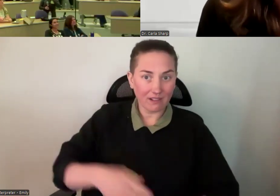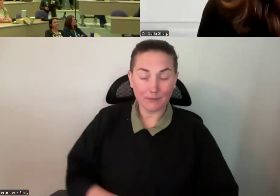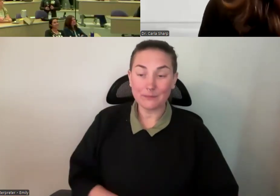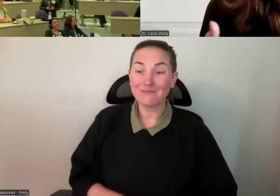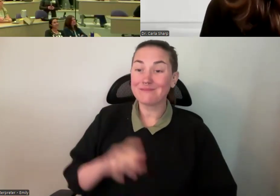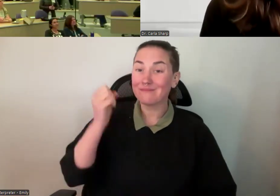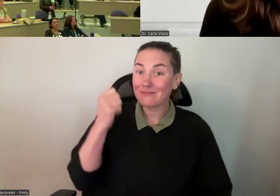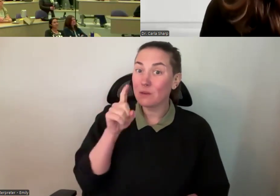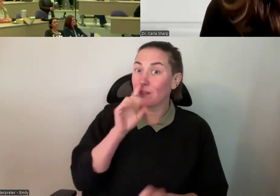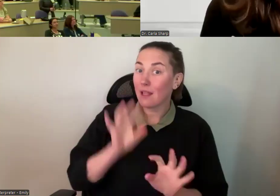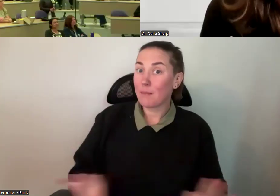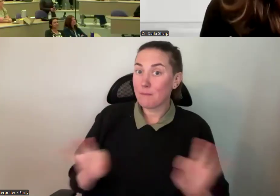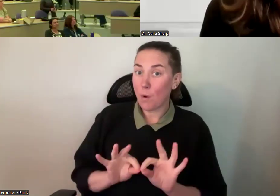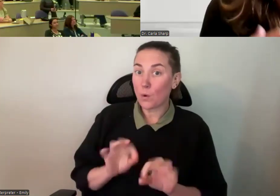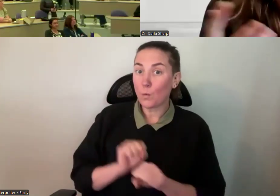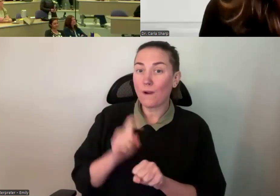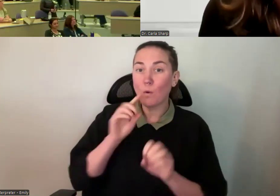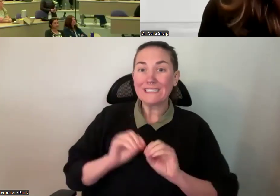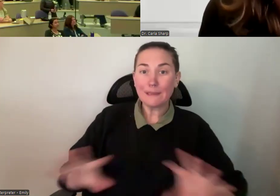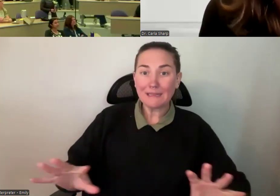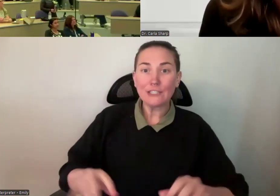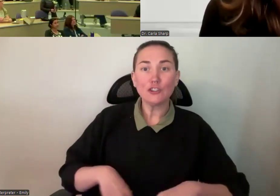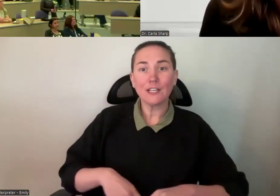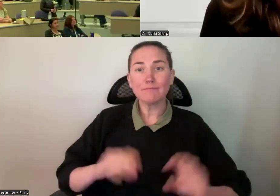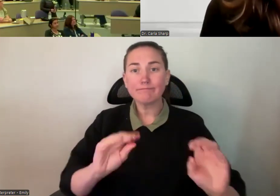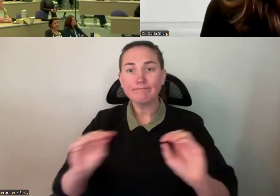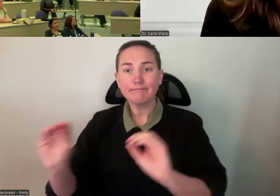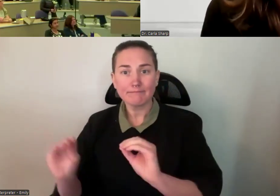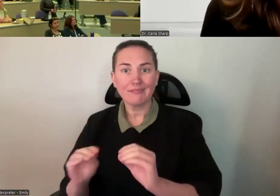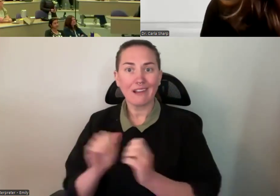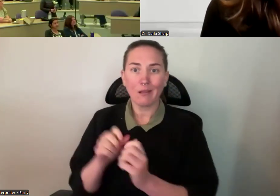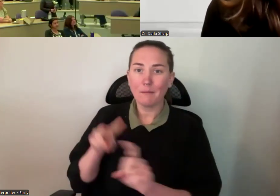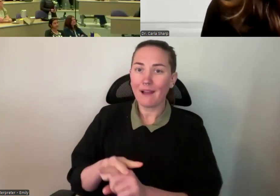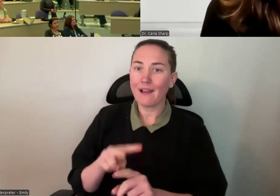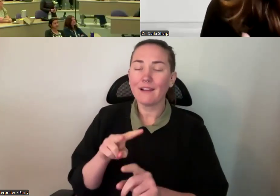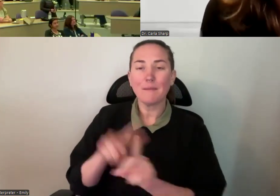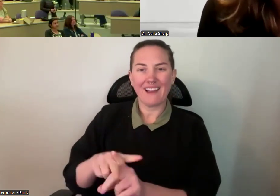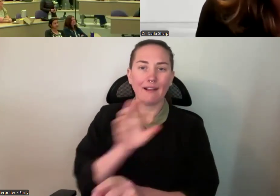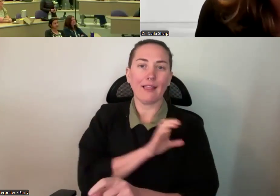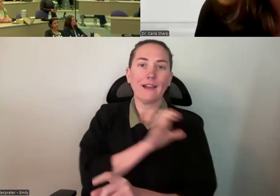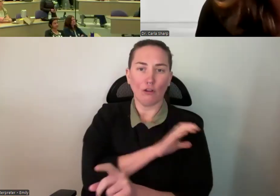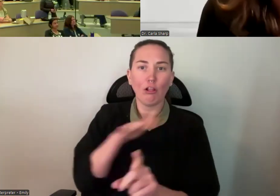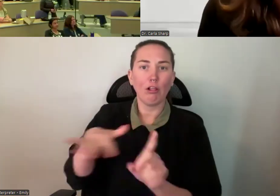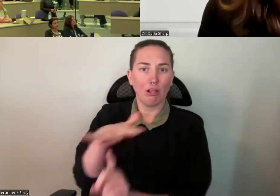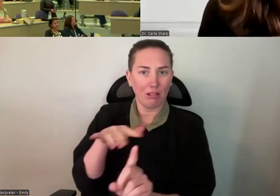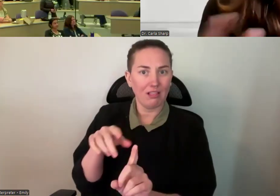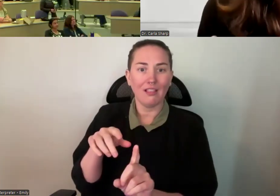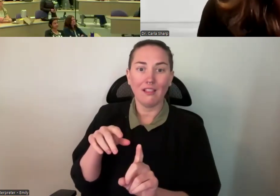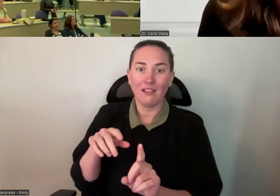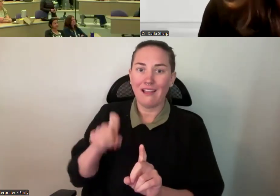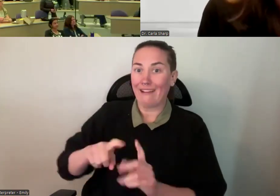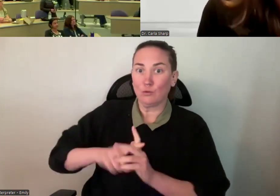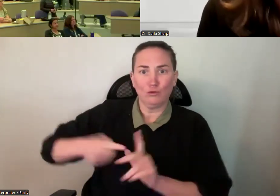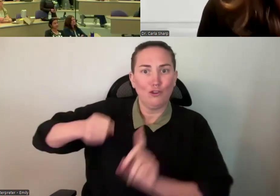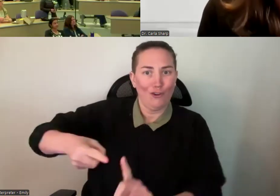important work of dissemination and translation into the clinical setting has to begin. Some people